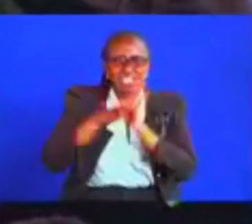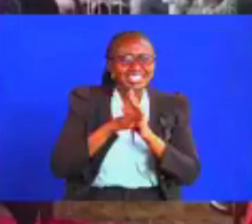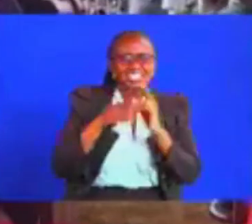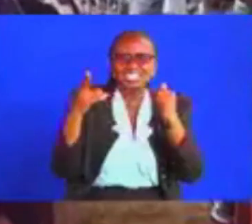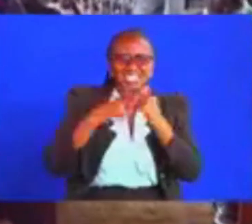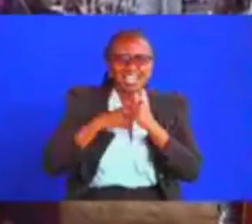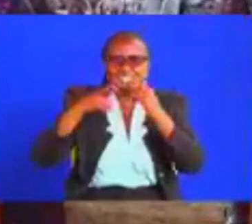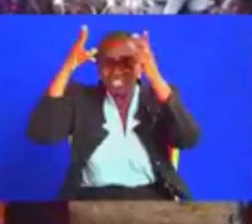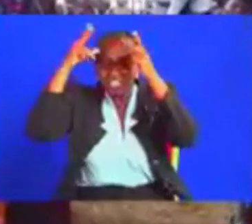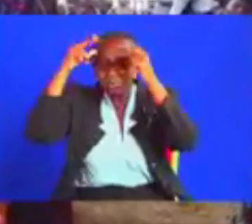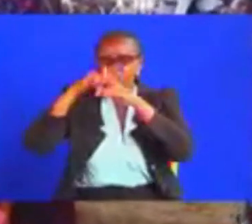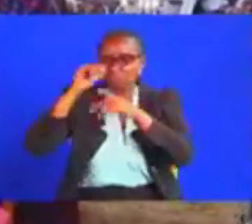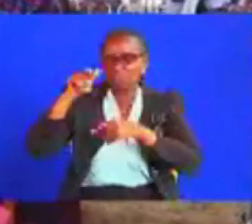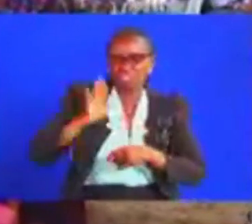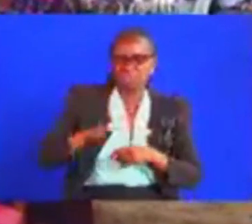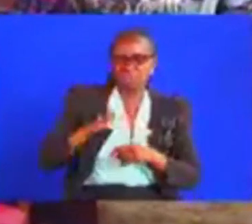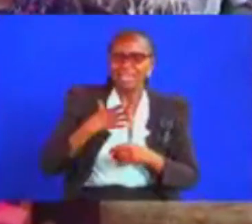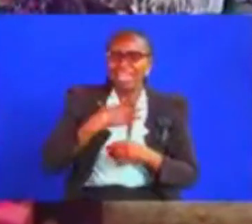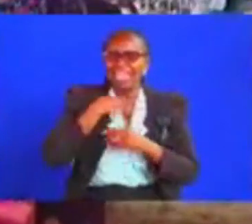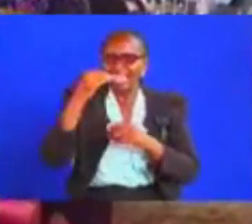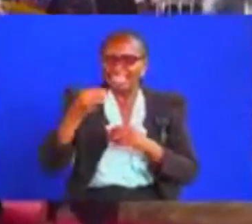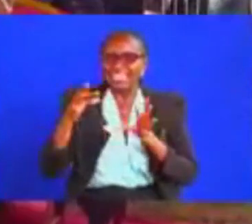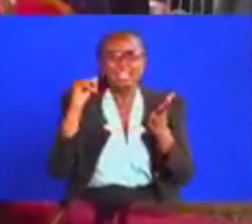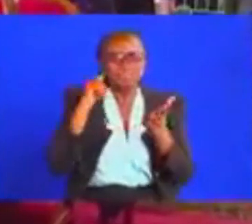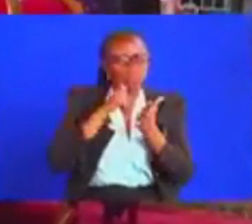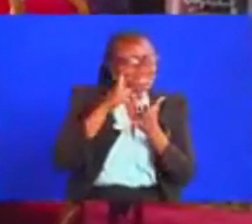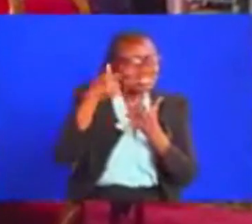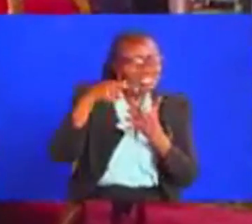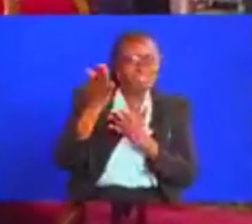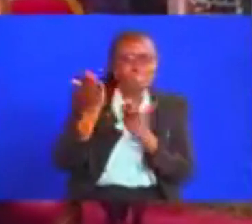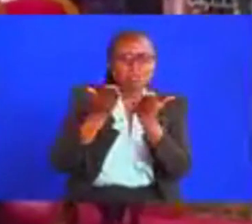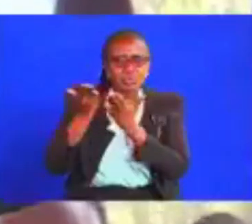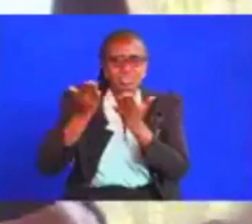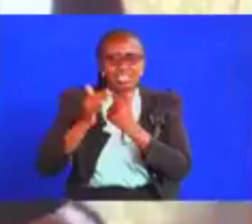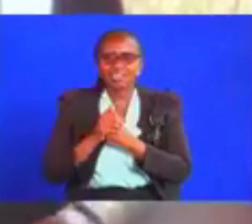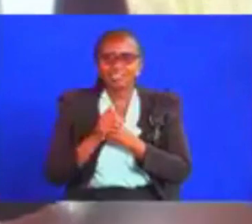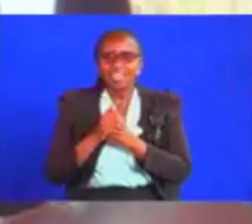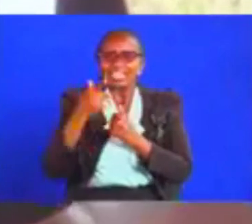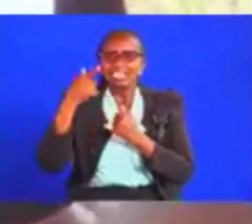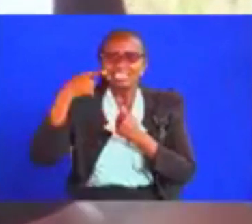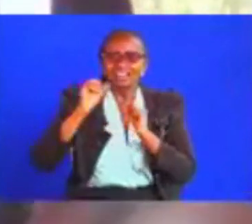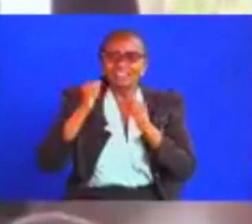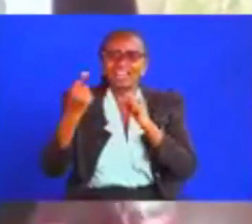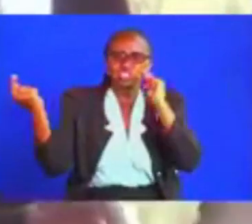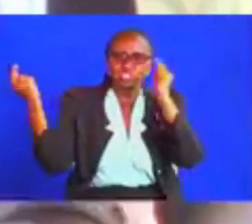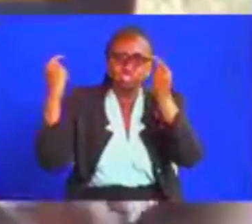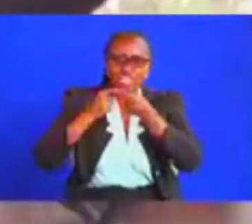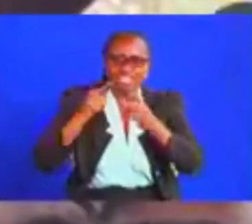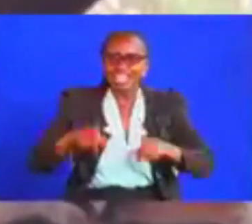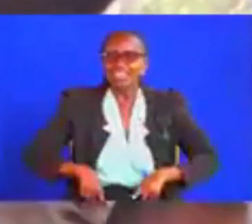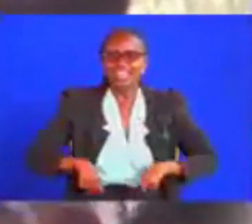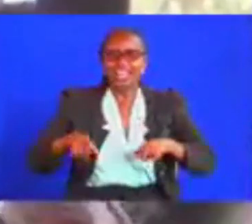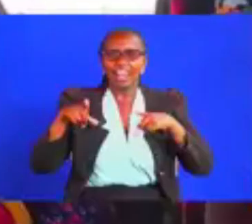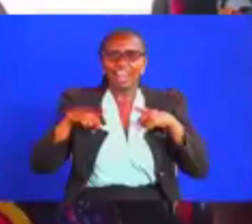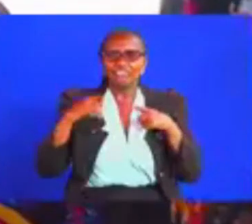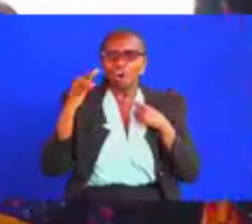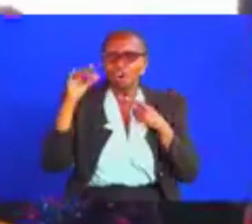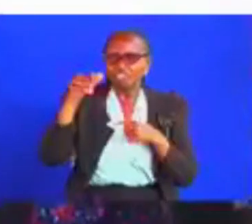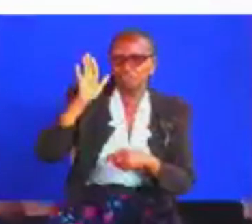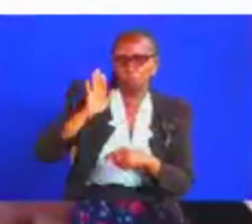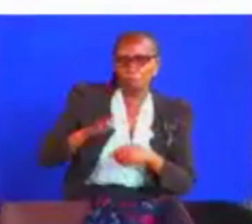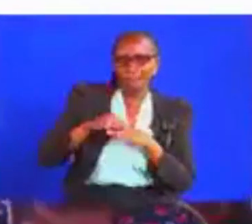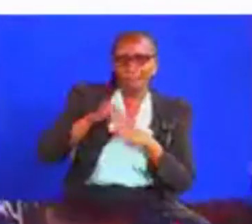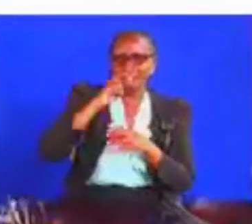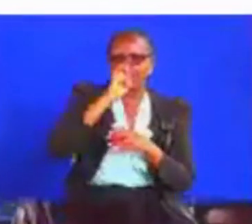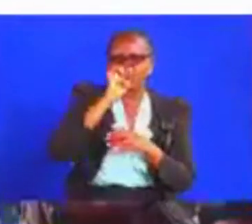her, and incorporate her to serve. He can turn the life of this woman at the